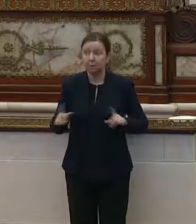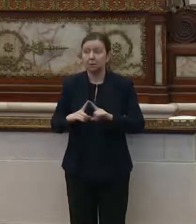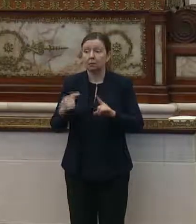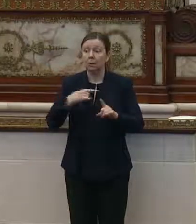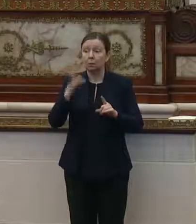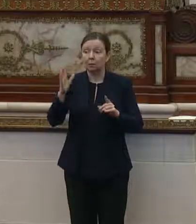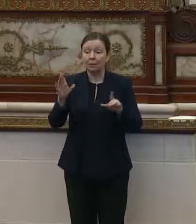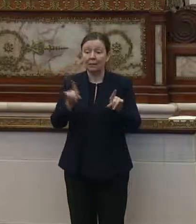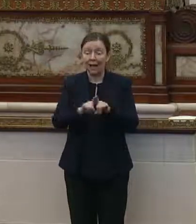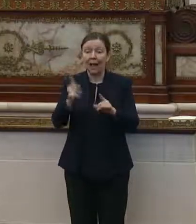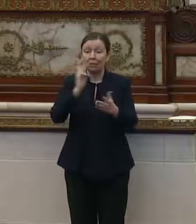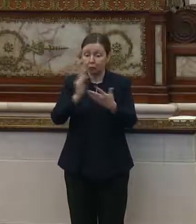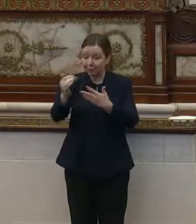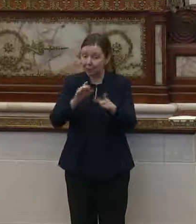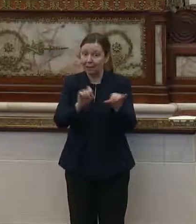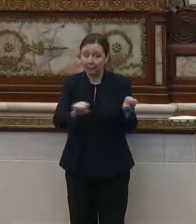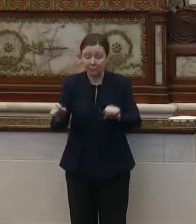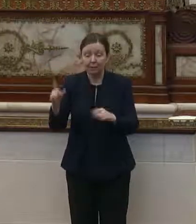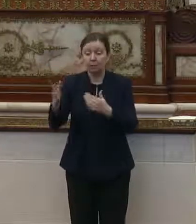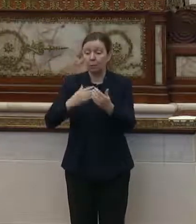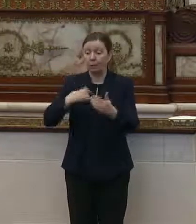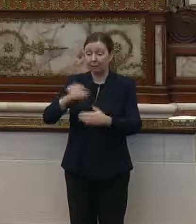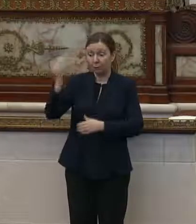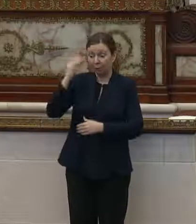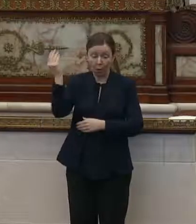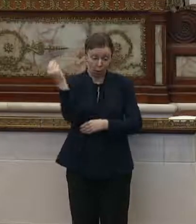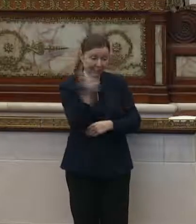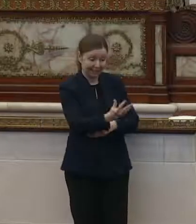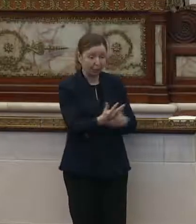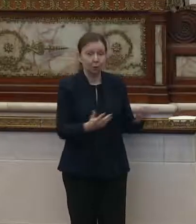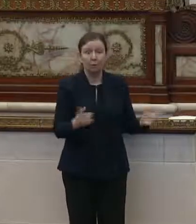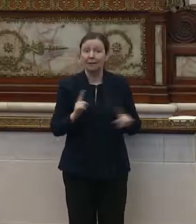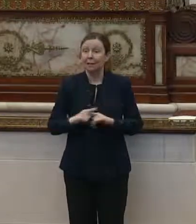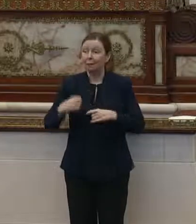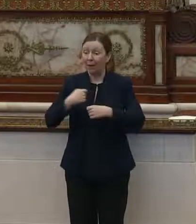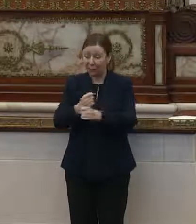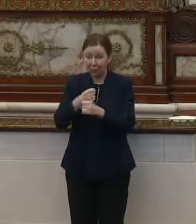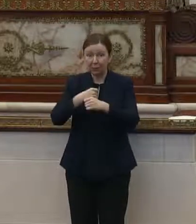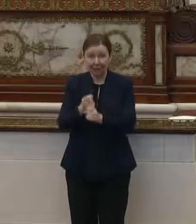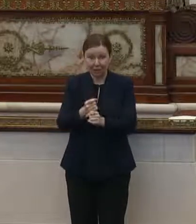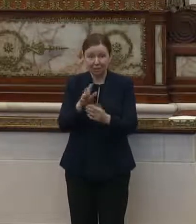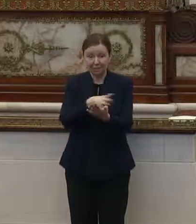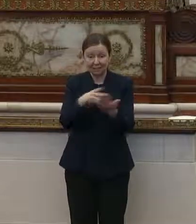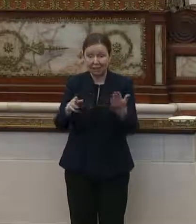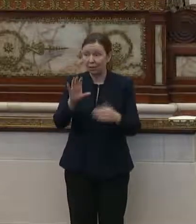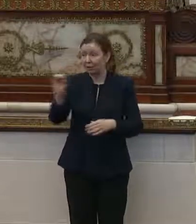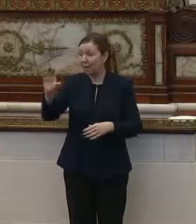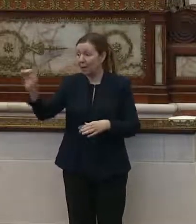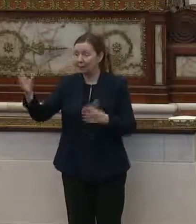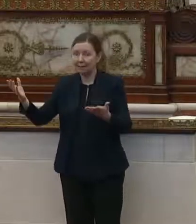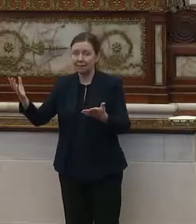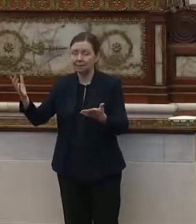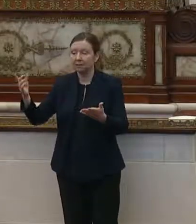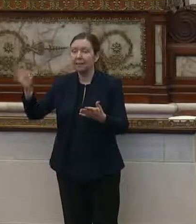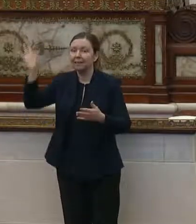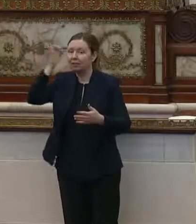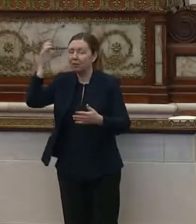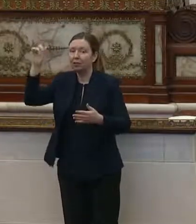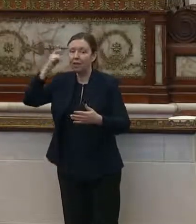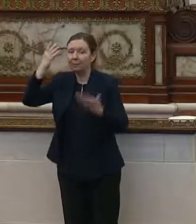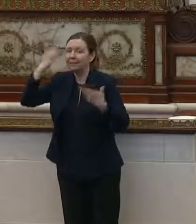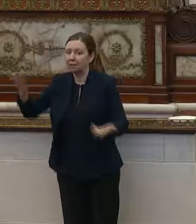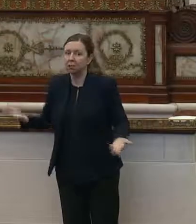as transparent as possible. Whatever we know, we will tell you. But the production schedule of the companies must be unknown to them.